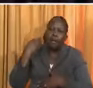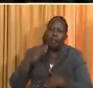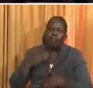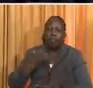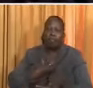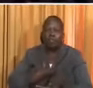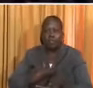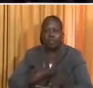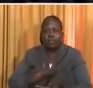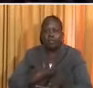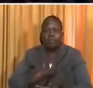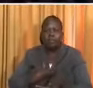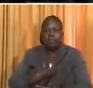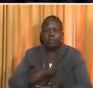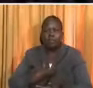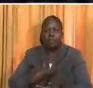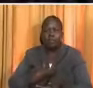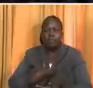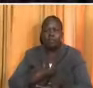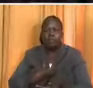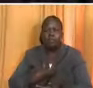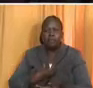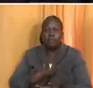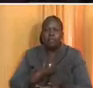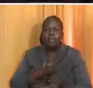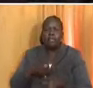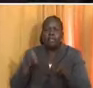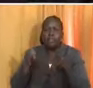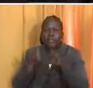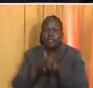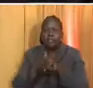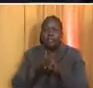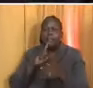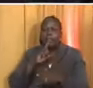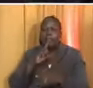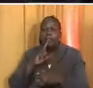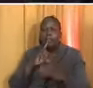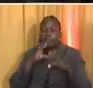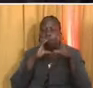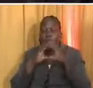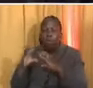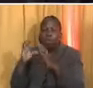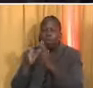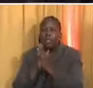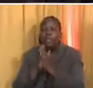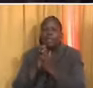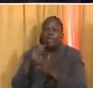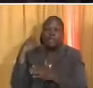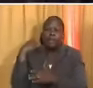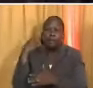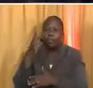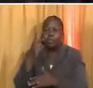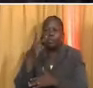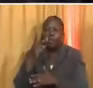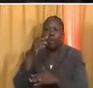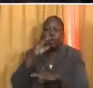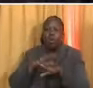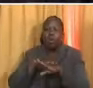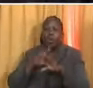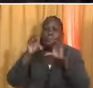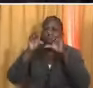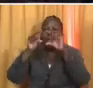as proposed. The quarrel with the second schedule relates to paragraphs 1, 2, and